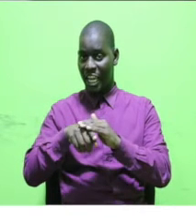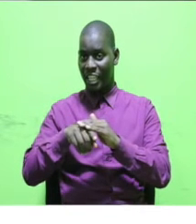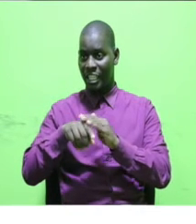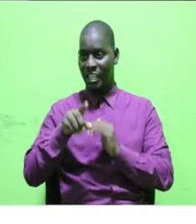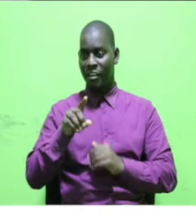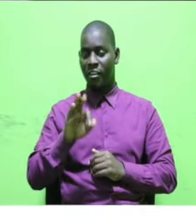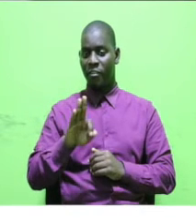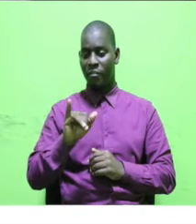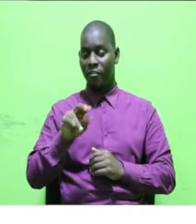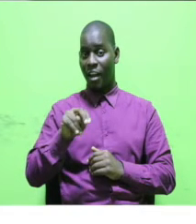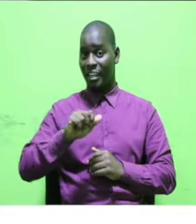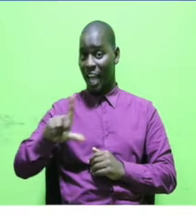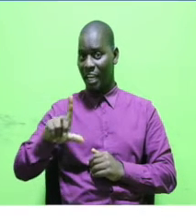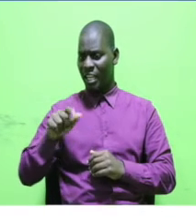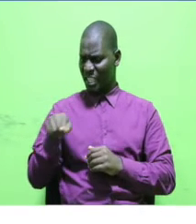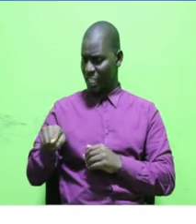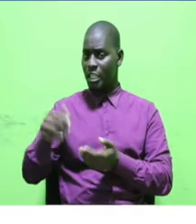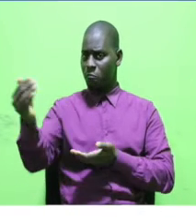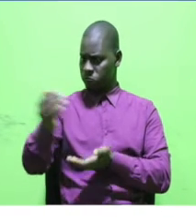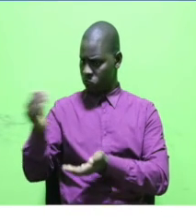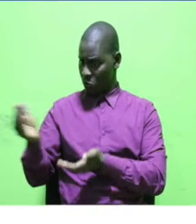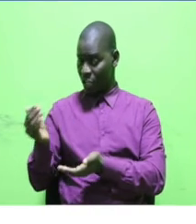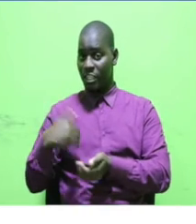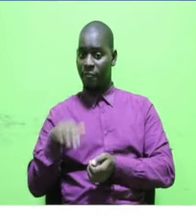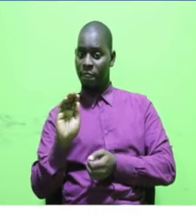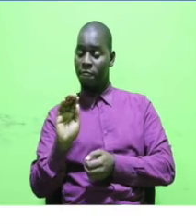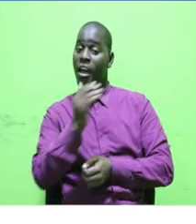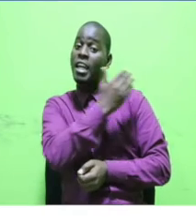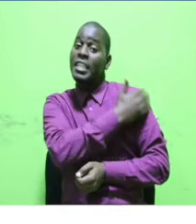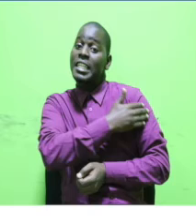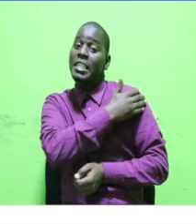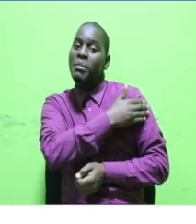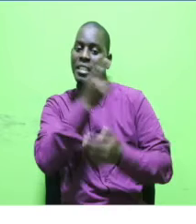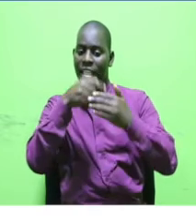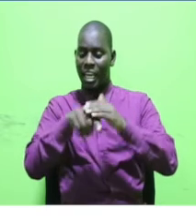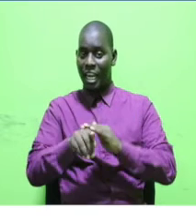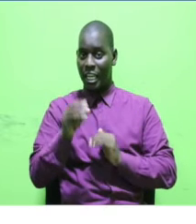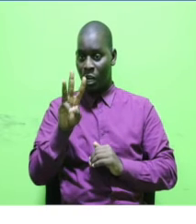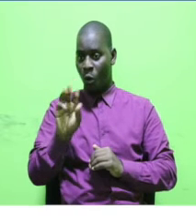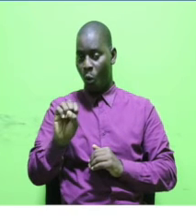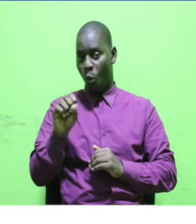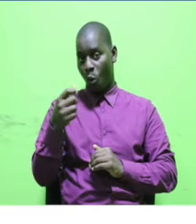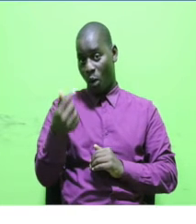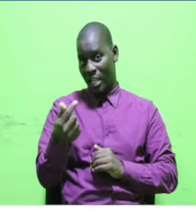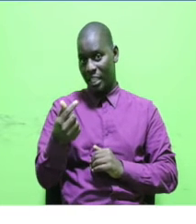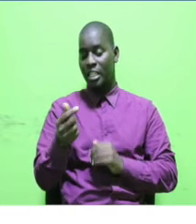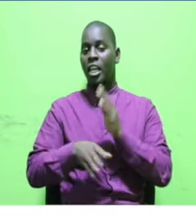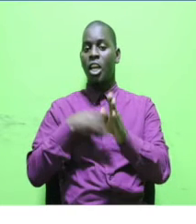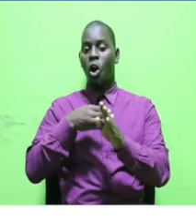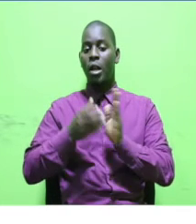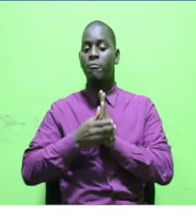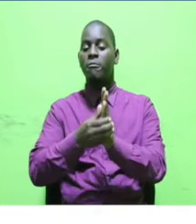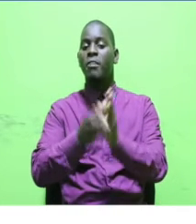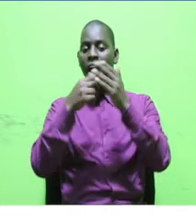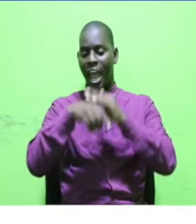inception to its final disposal. These include collection, transport, treatment, and disposal of waste,